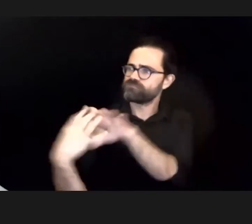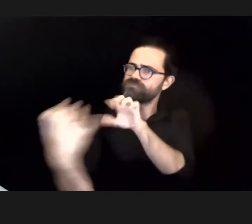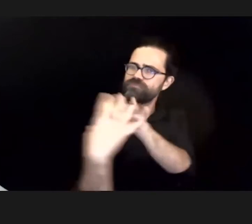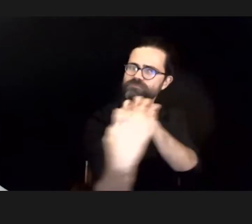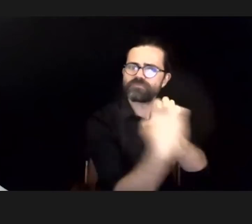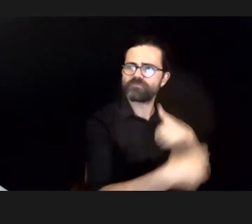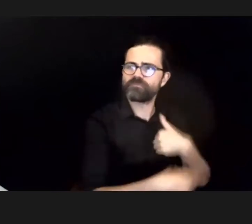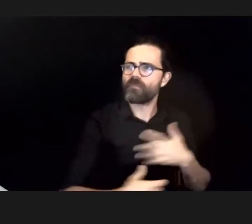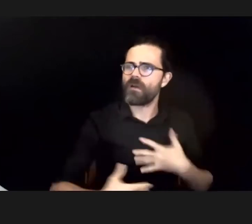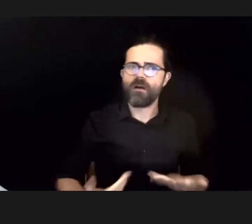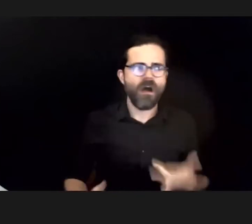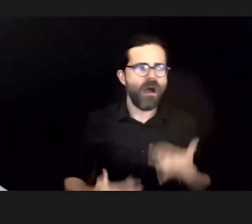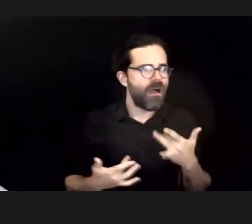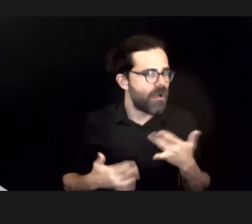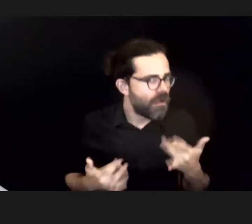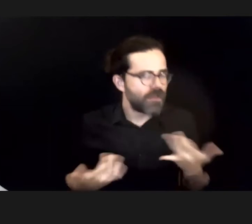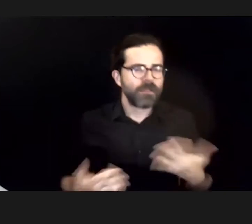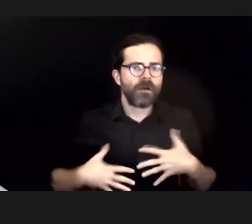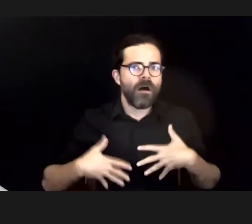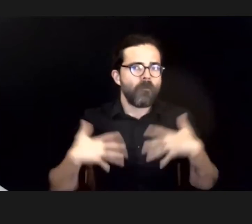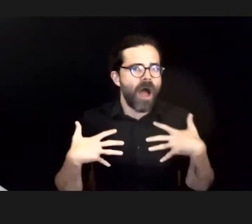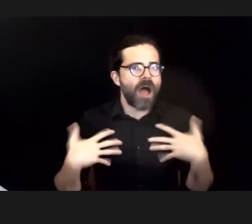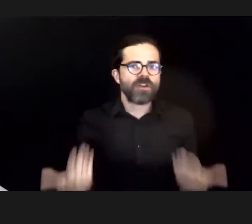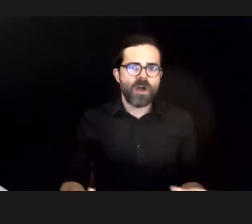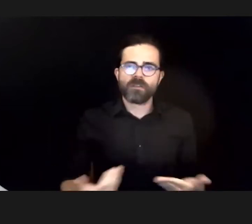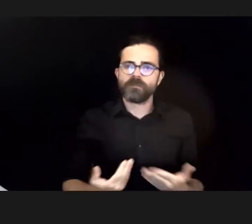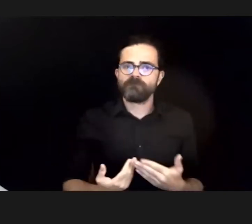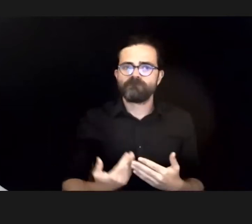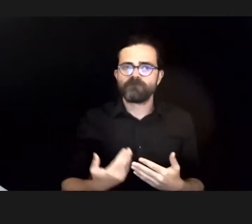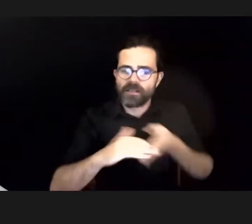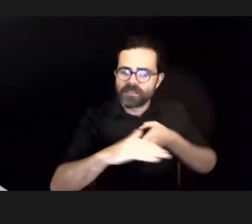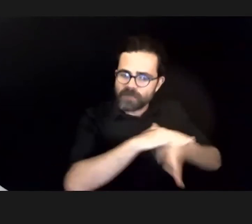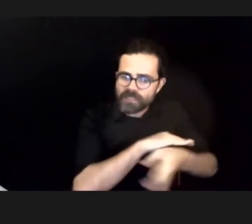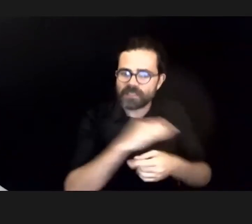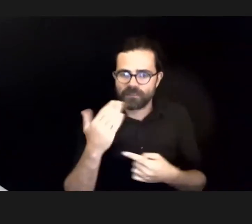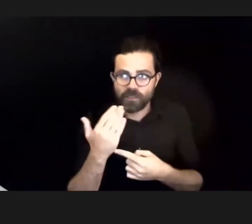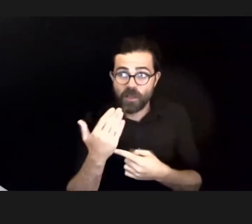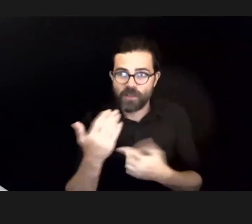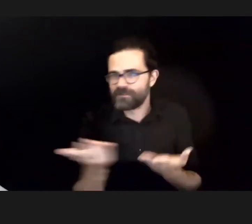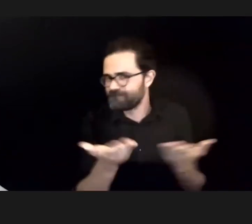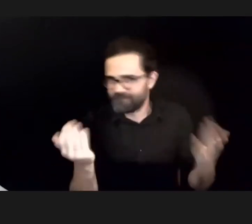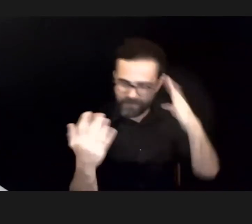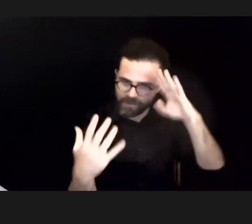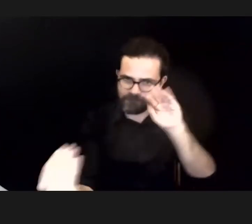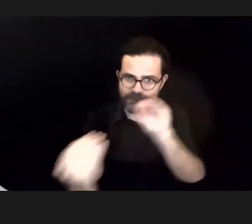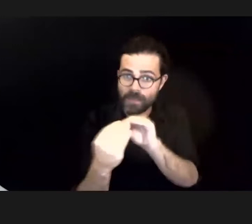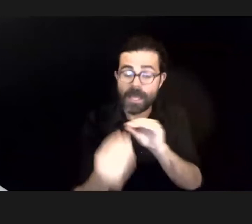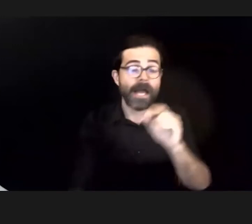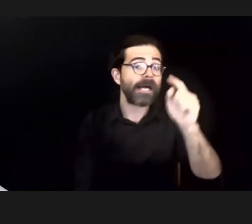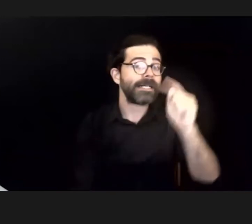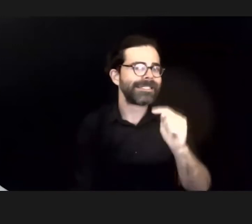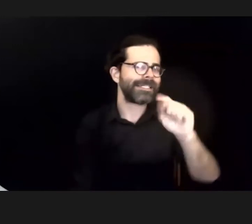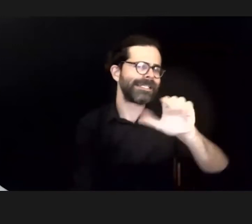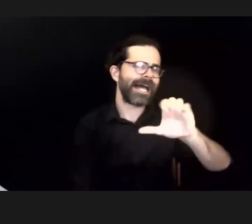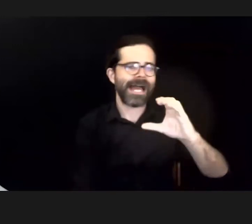in our foundation: technology and accessibility. Texas Foundation is an entity created